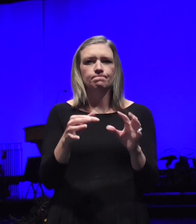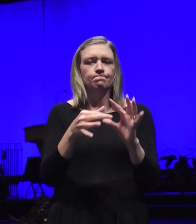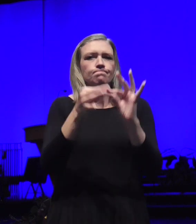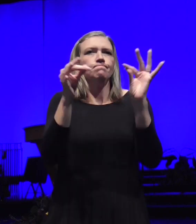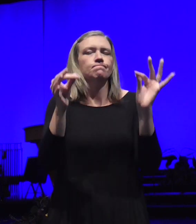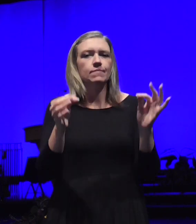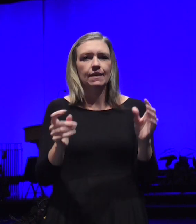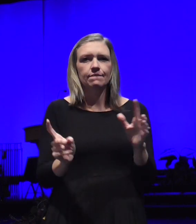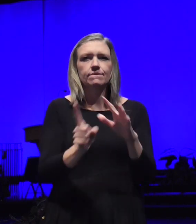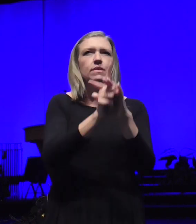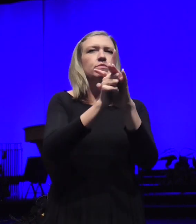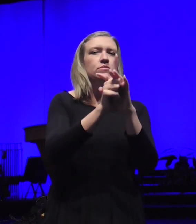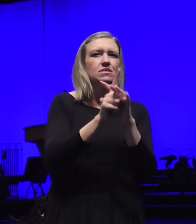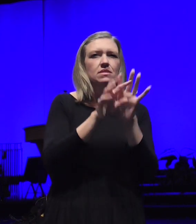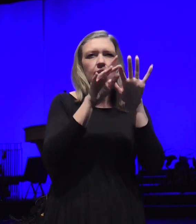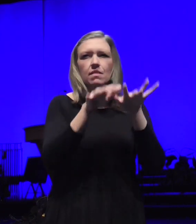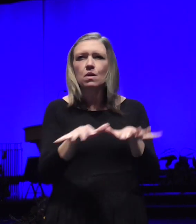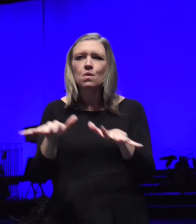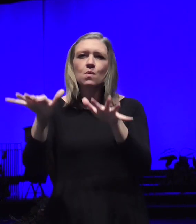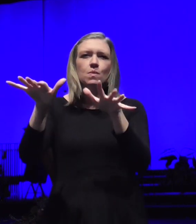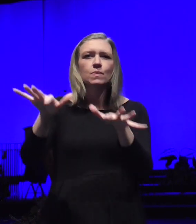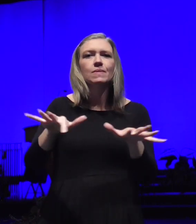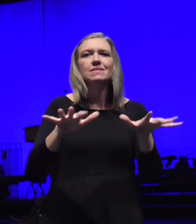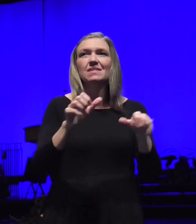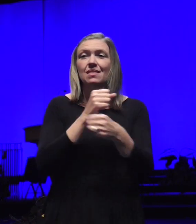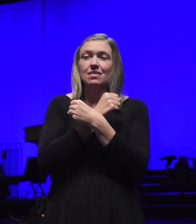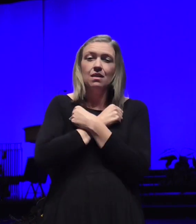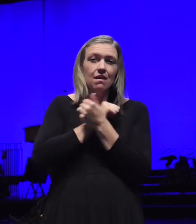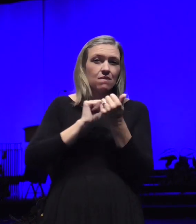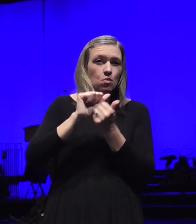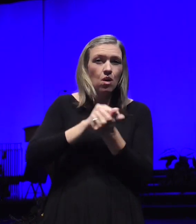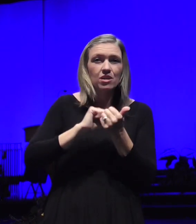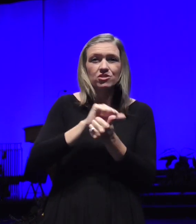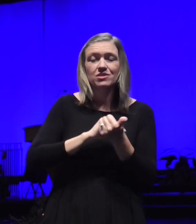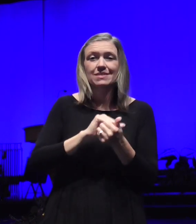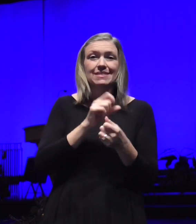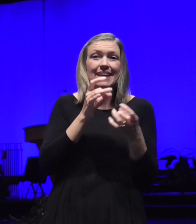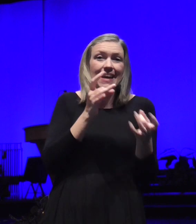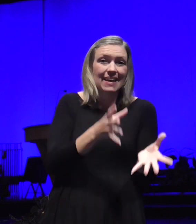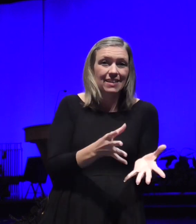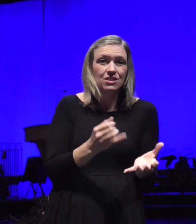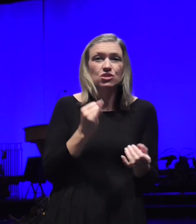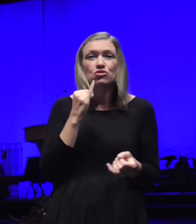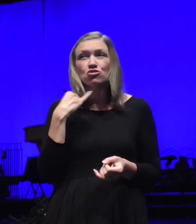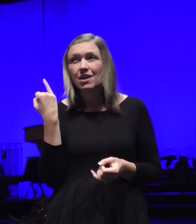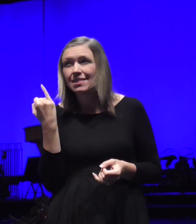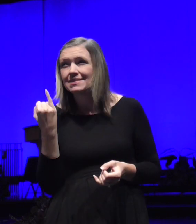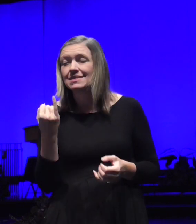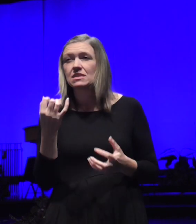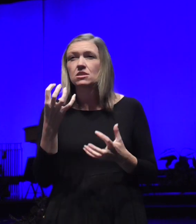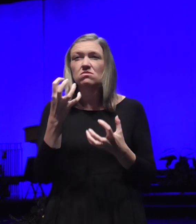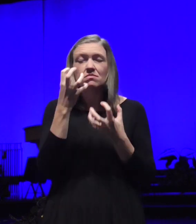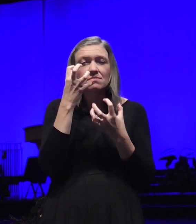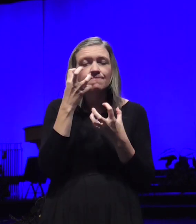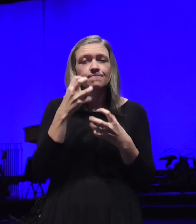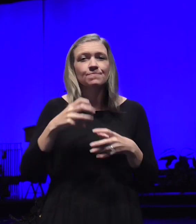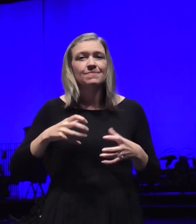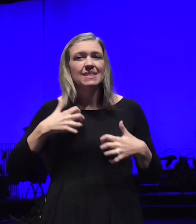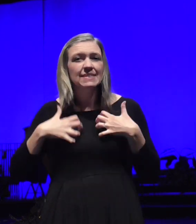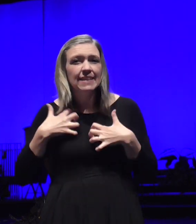it flows, and it washes away hatred, jealousy, resentment, anxieties, and